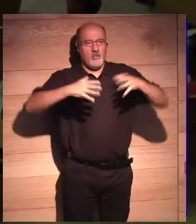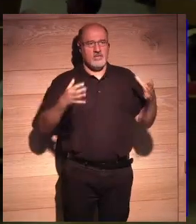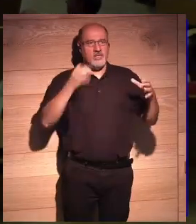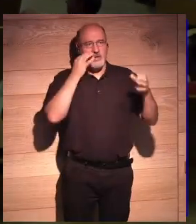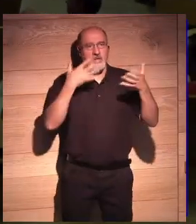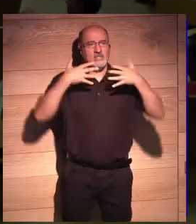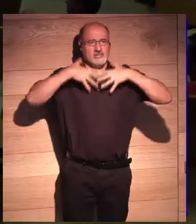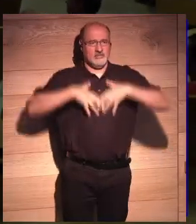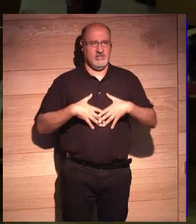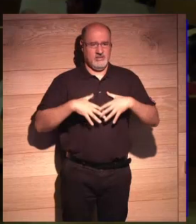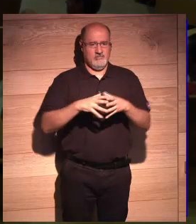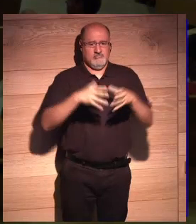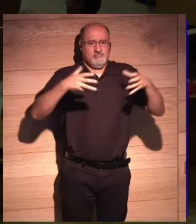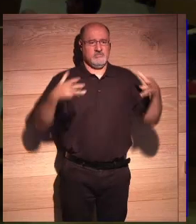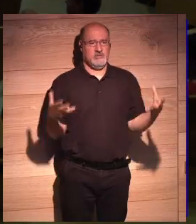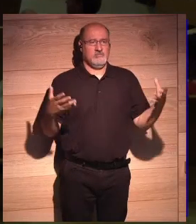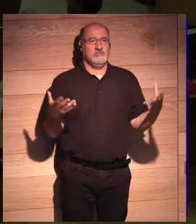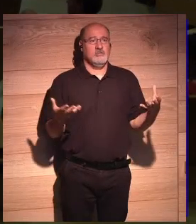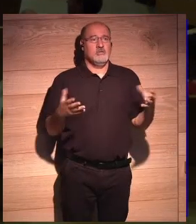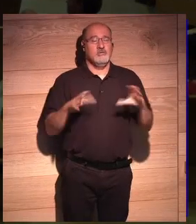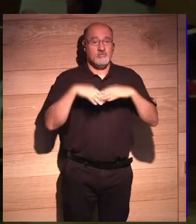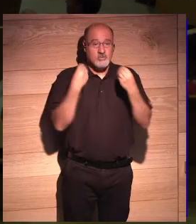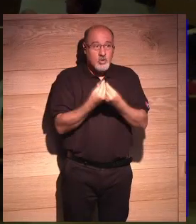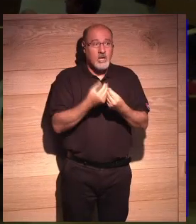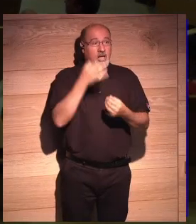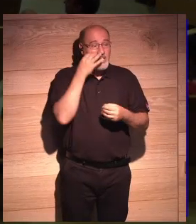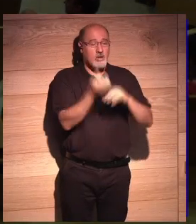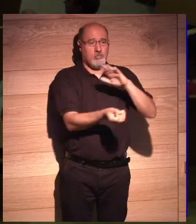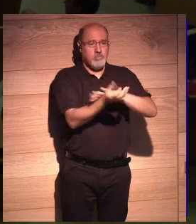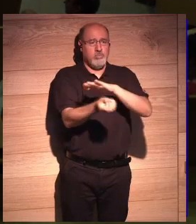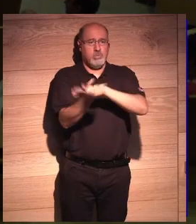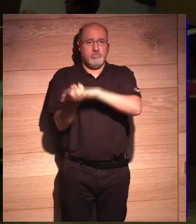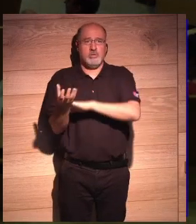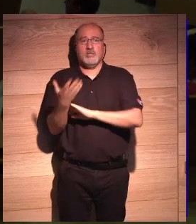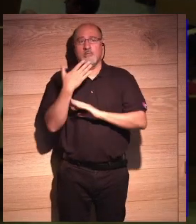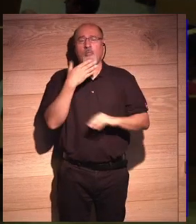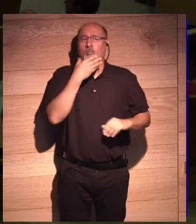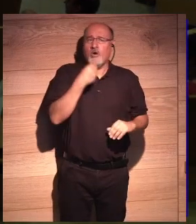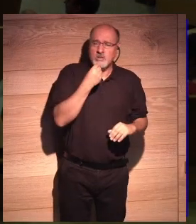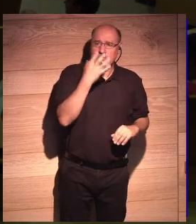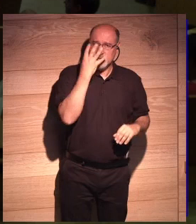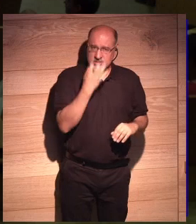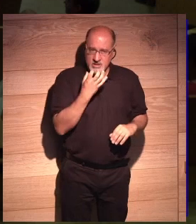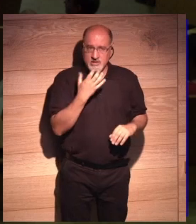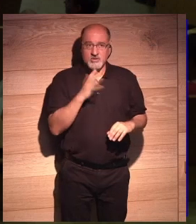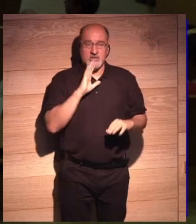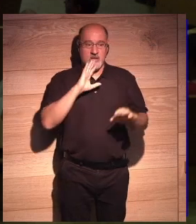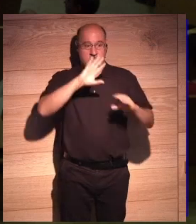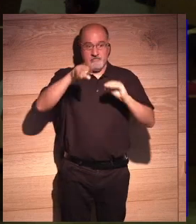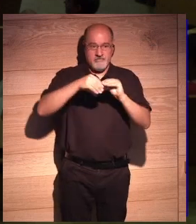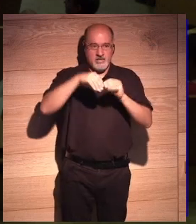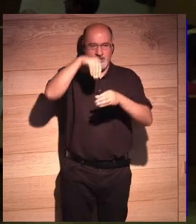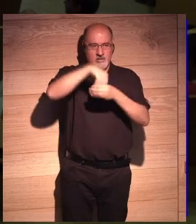between XR, VR. No, we are creating realities, we're transforming realities, and I think that that's very beautiful and